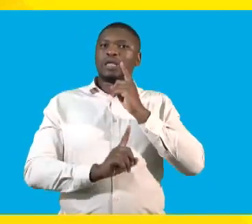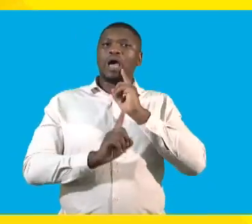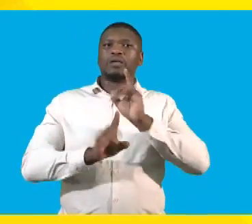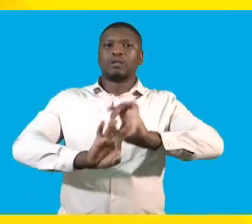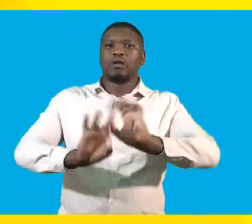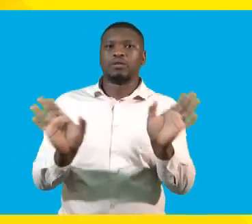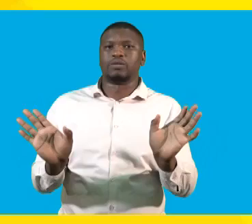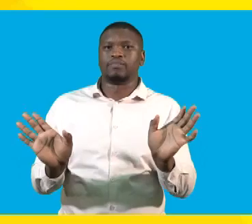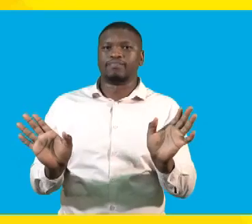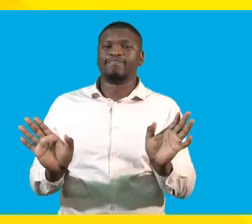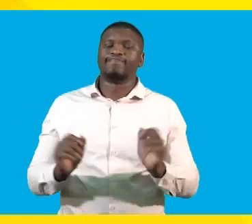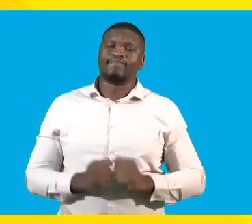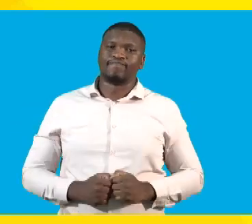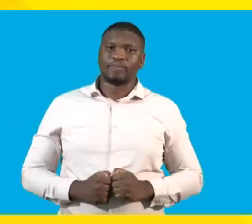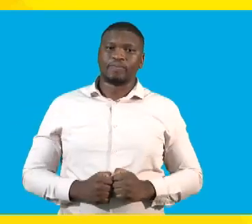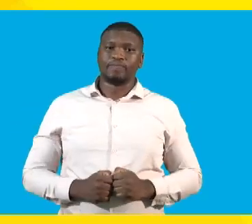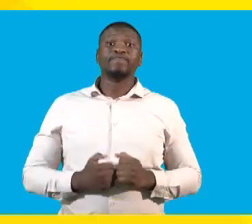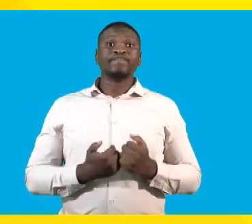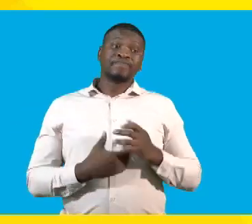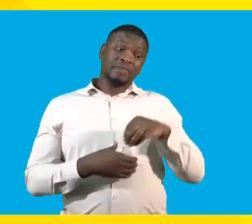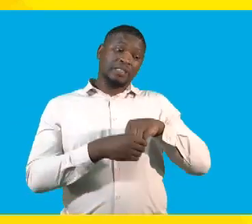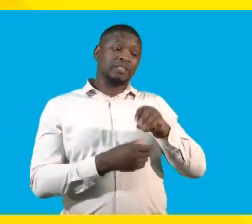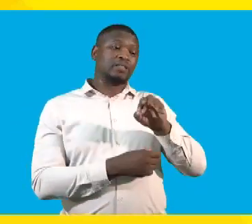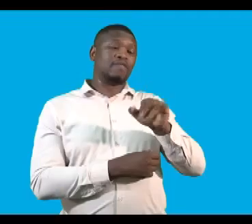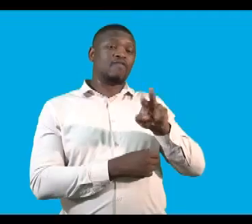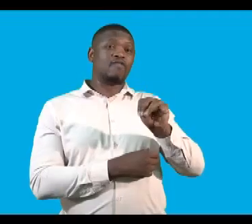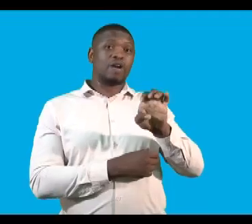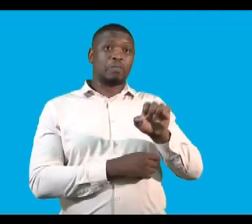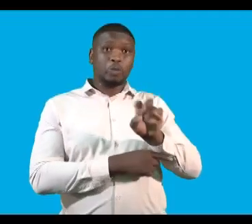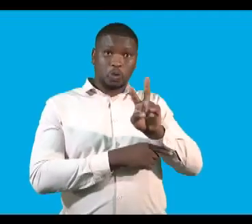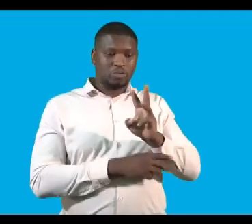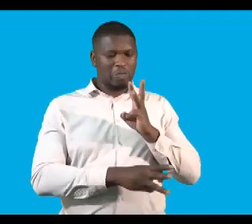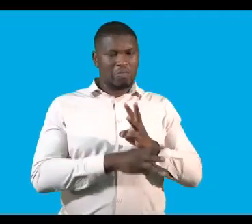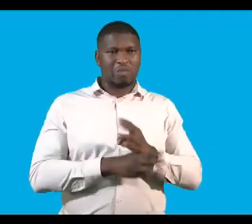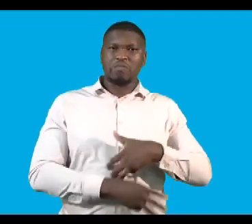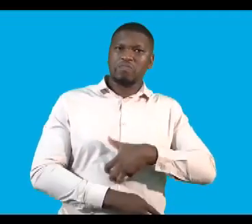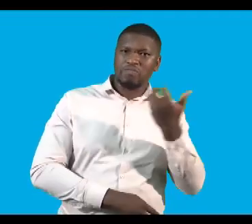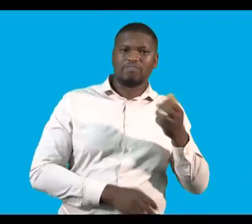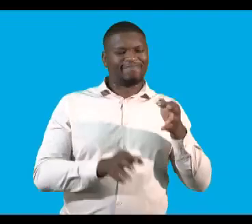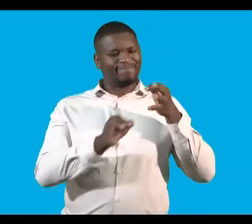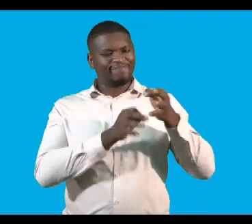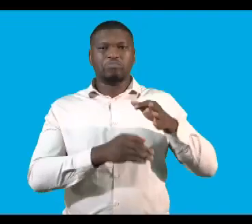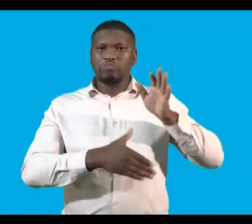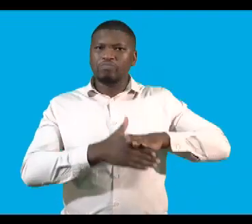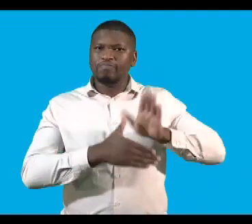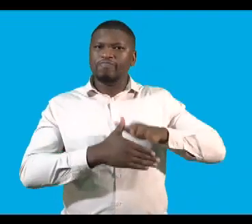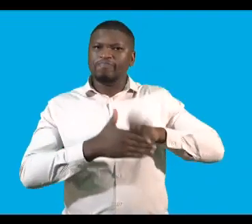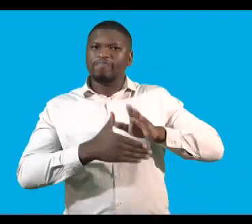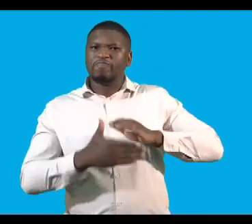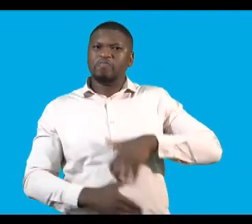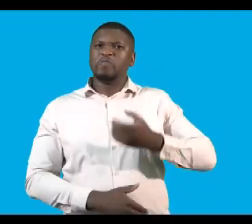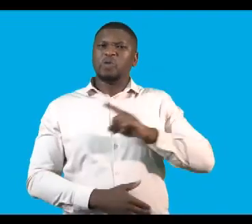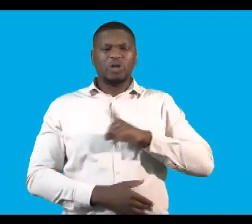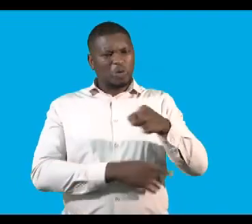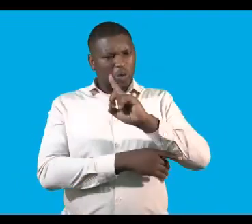answers and to make it clear to the marker. So in frame 2, the mother is angry and listing the reasons why